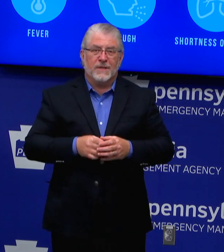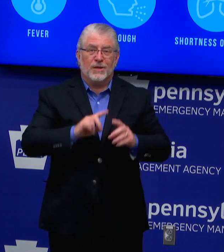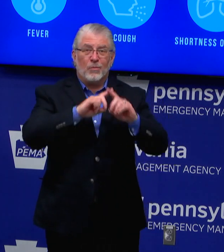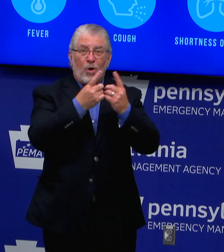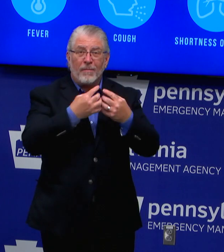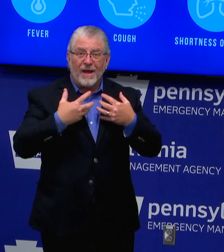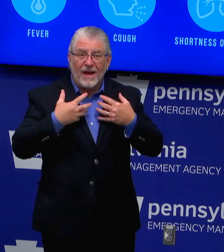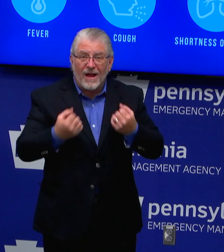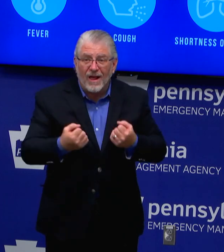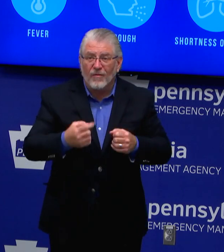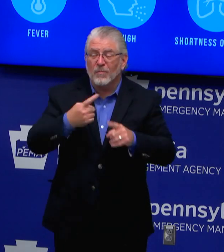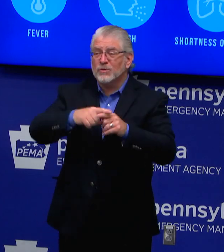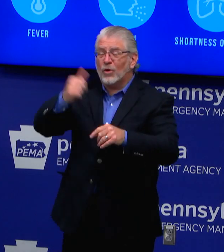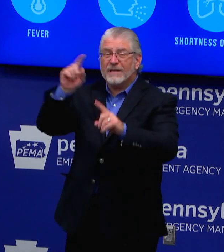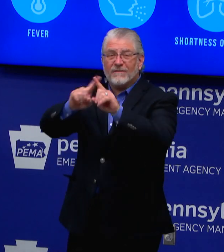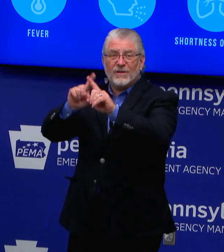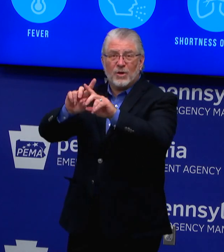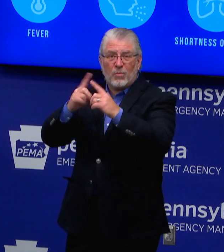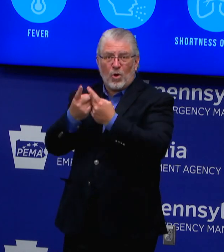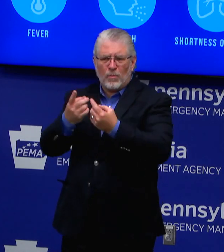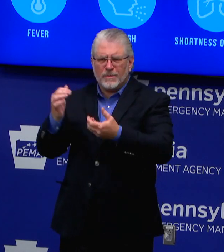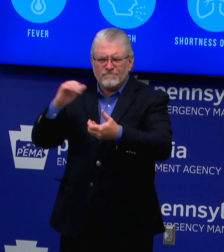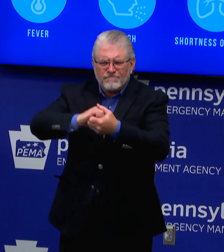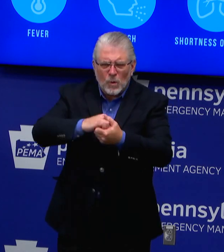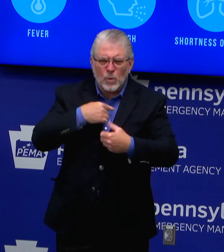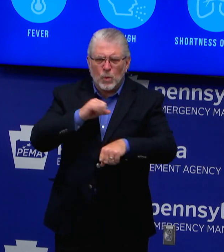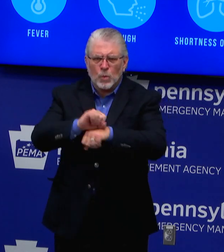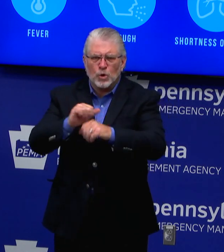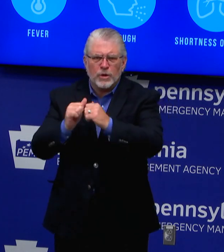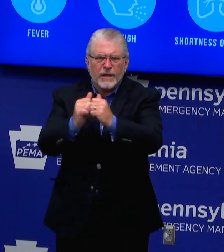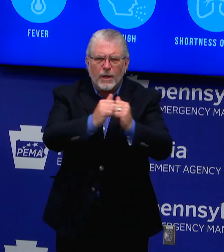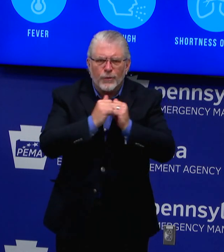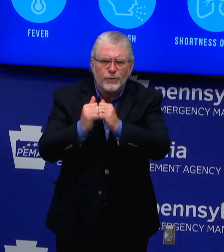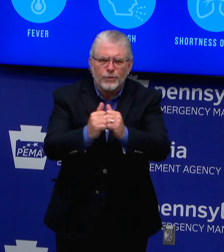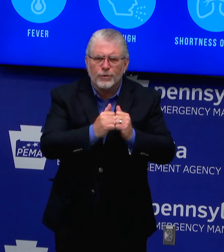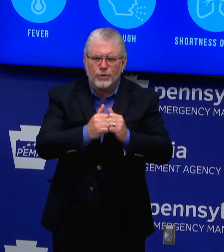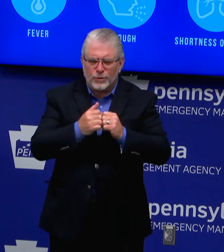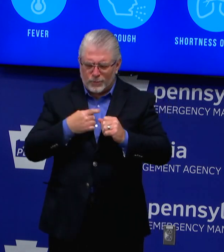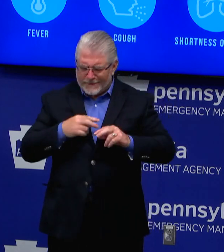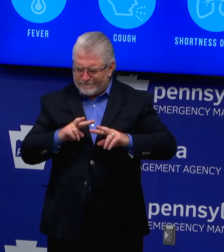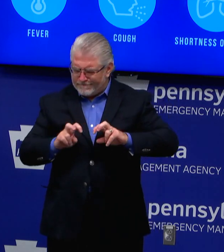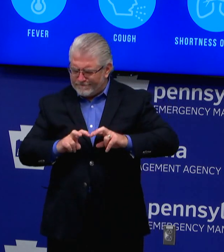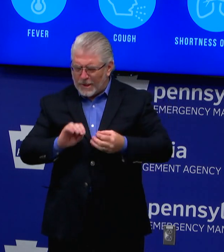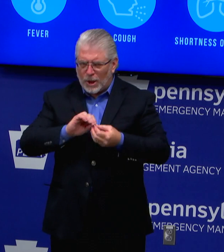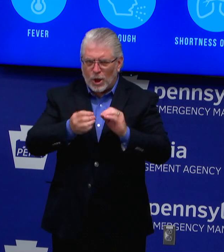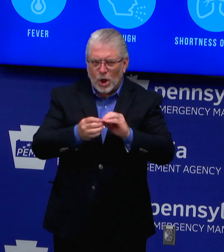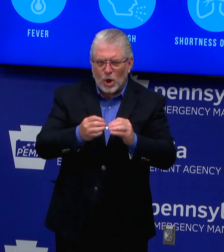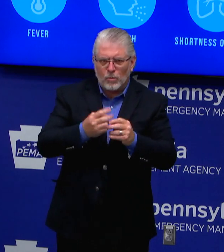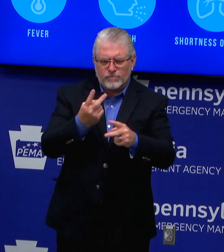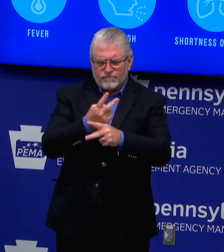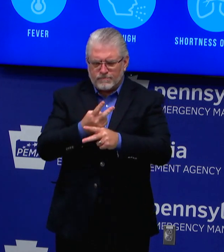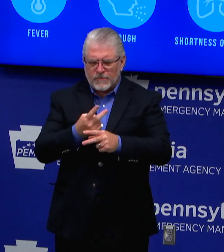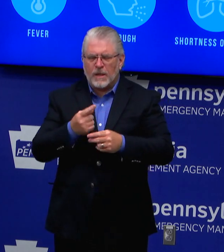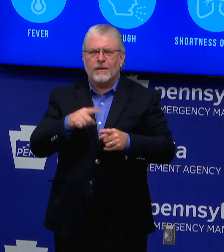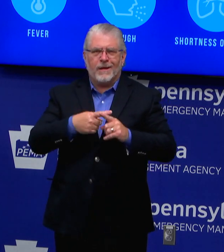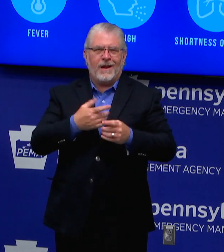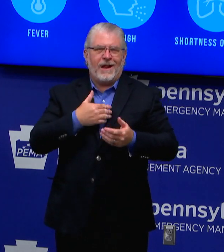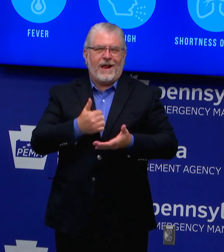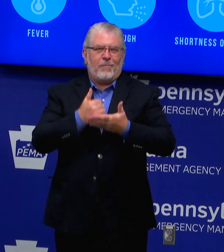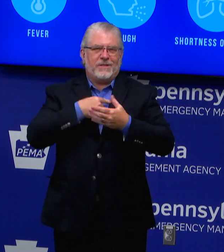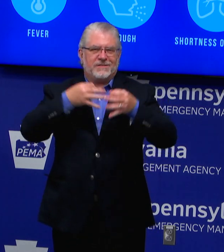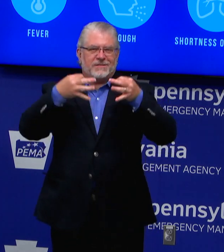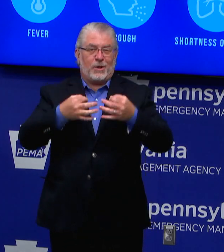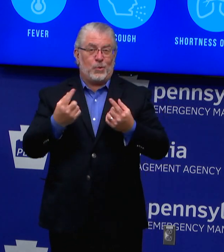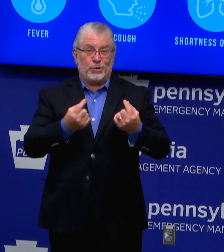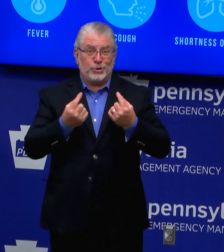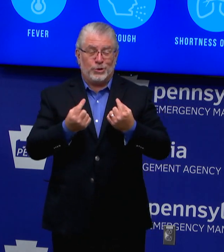response looking at the data every day to be able to make informed decisions on how to act. We have another question for you from